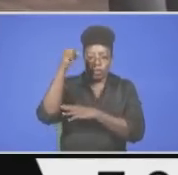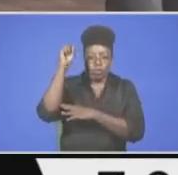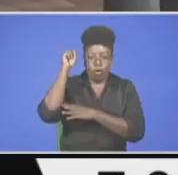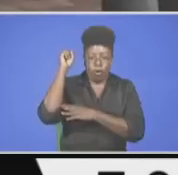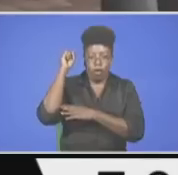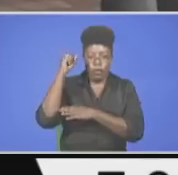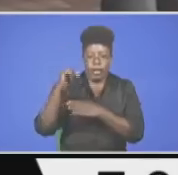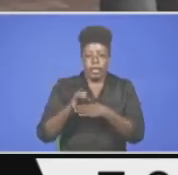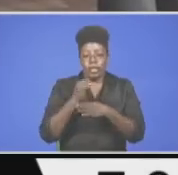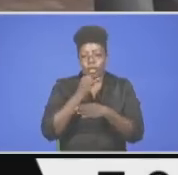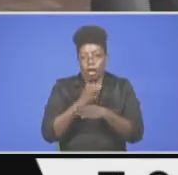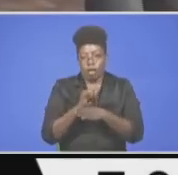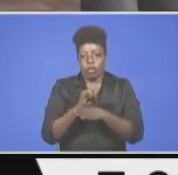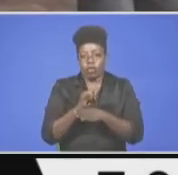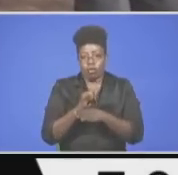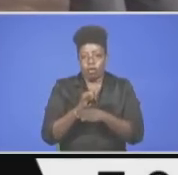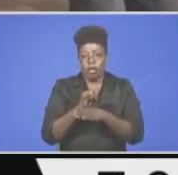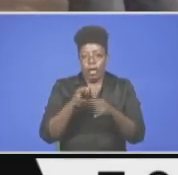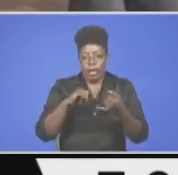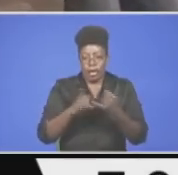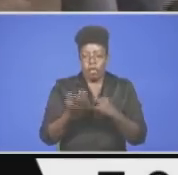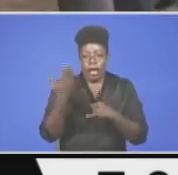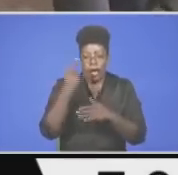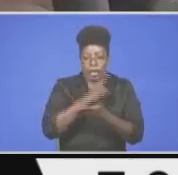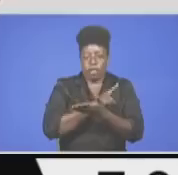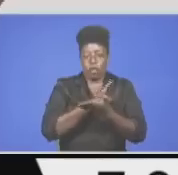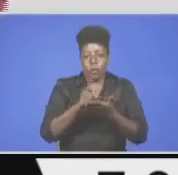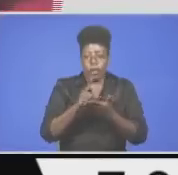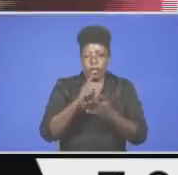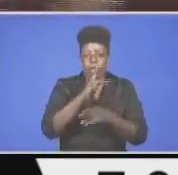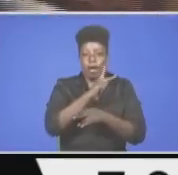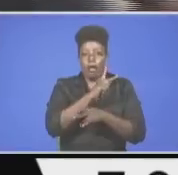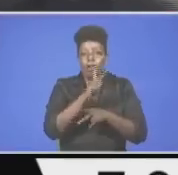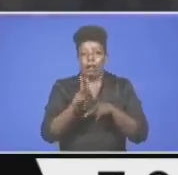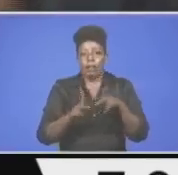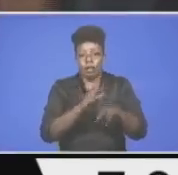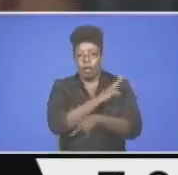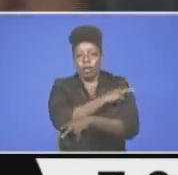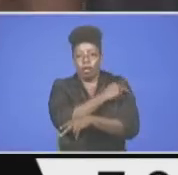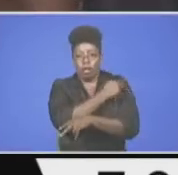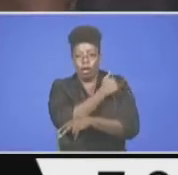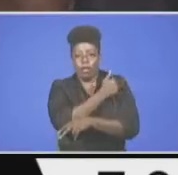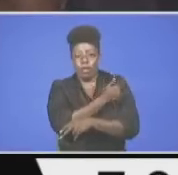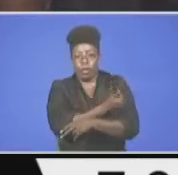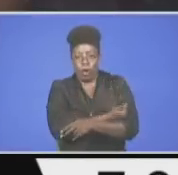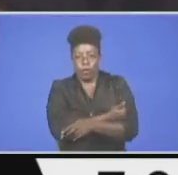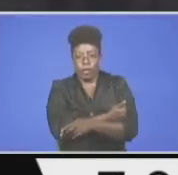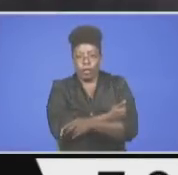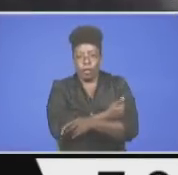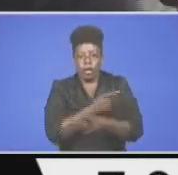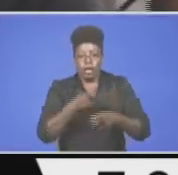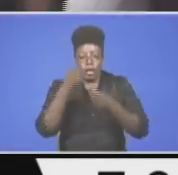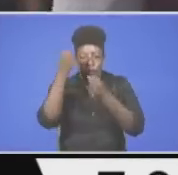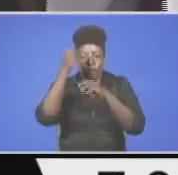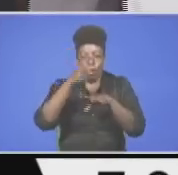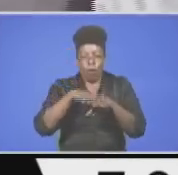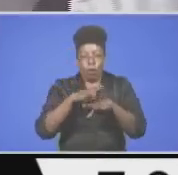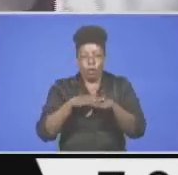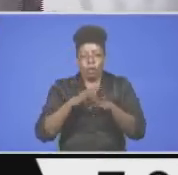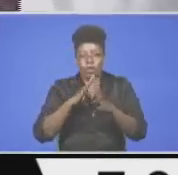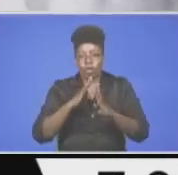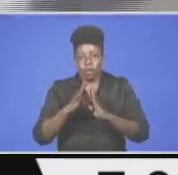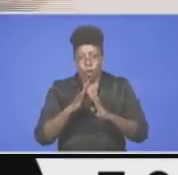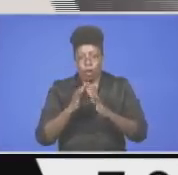of industrial issues last week, the Public Hospitals Authority's Managing Director, Catherine Weish, has given an update on ongoing